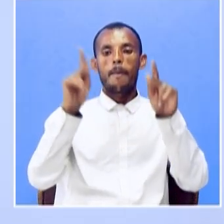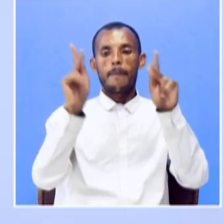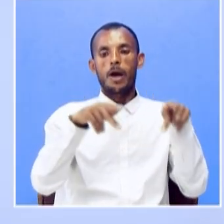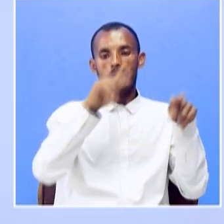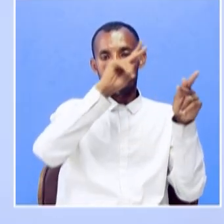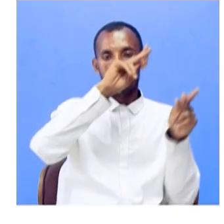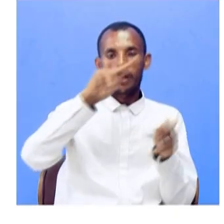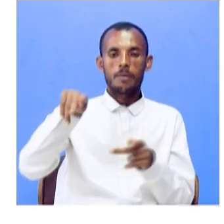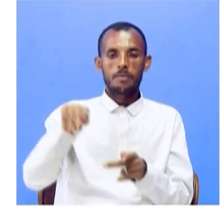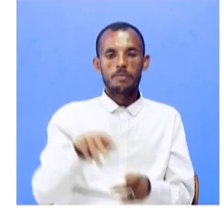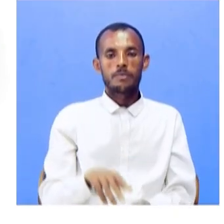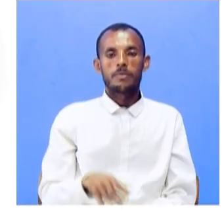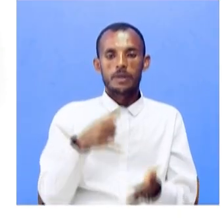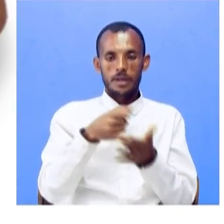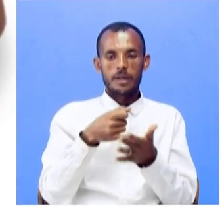So it